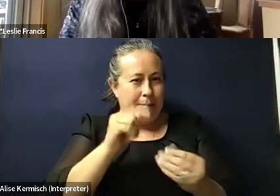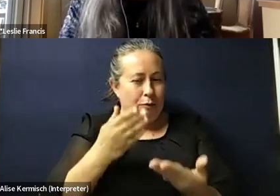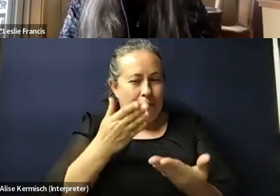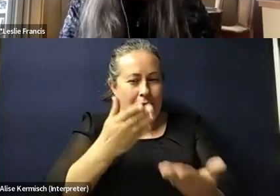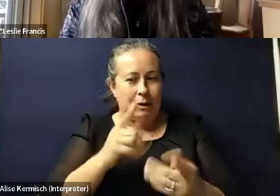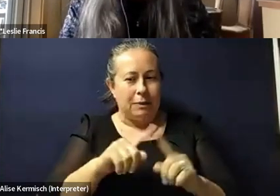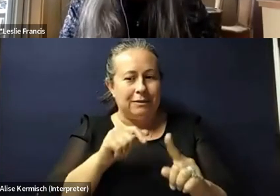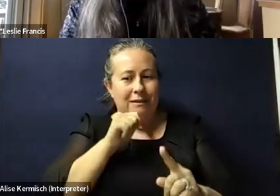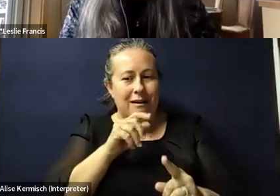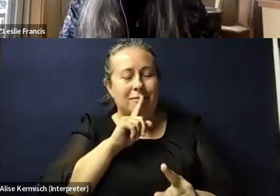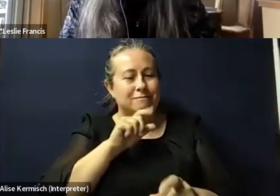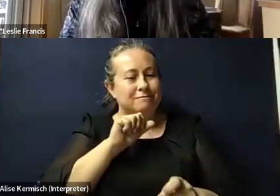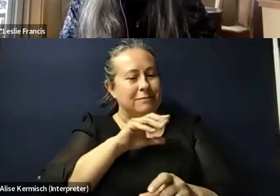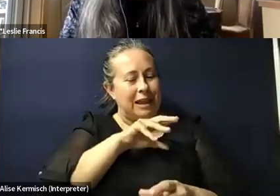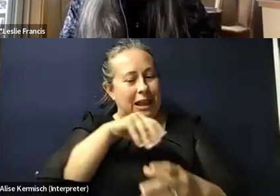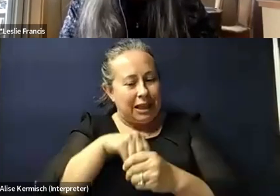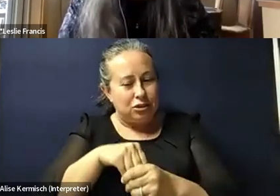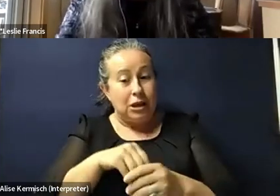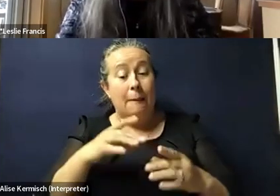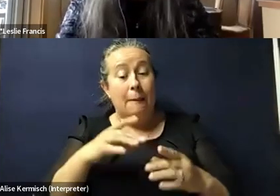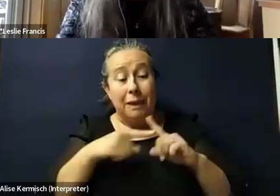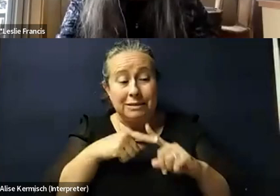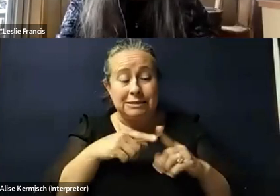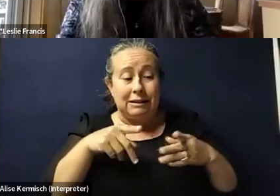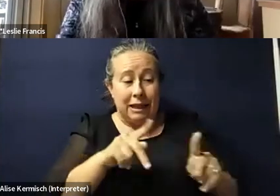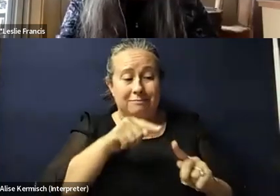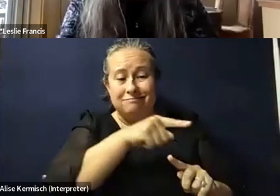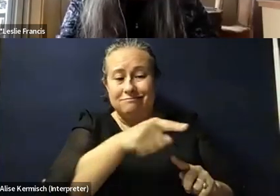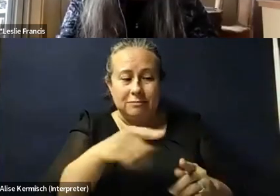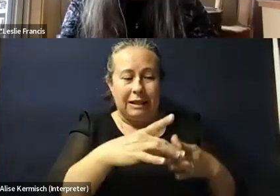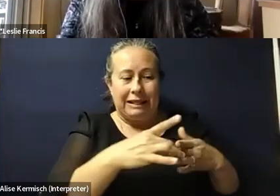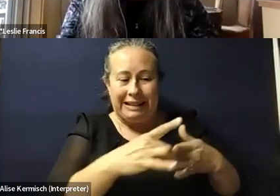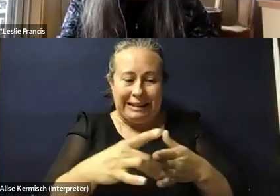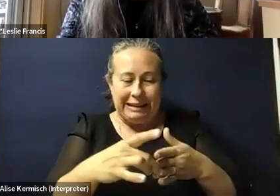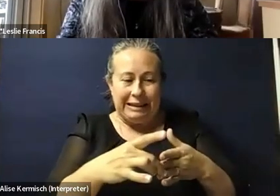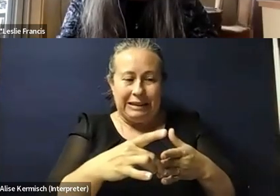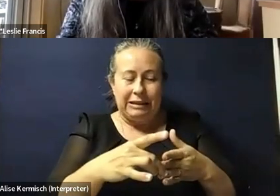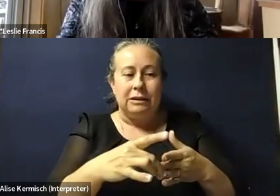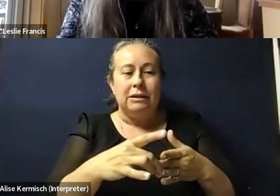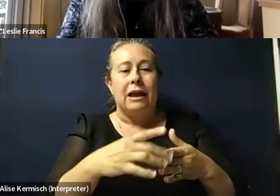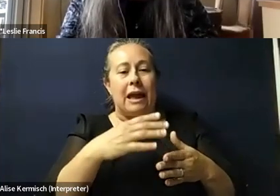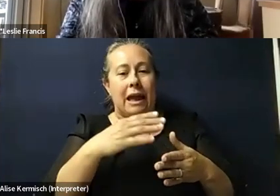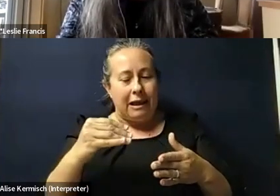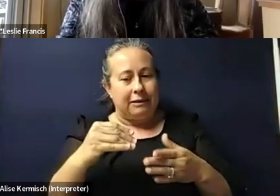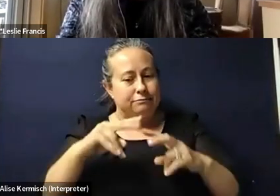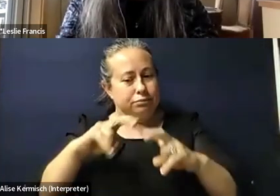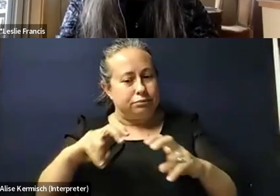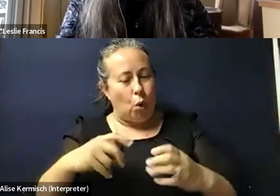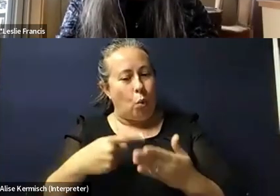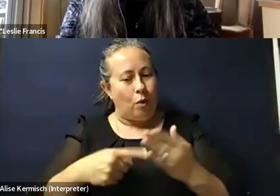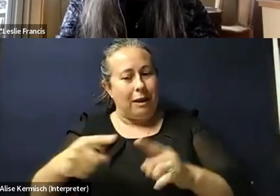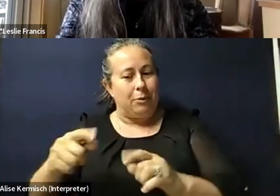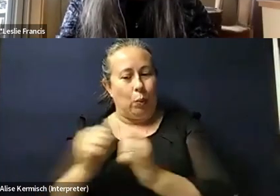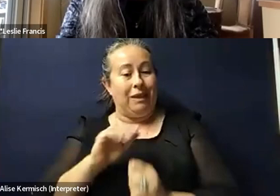actually engaging and letting them lead the questions that will be assessed and done with their data. So for me, I